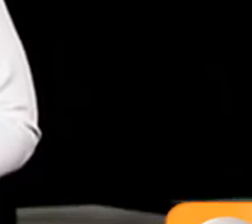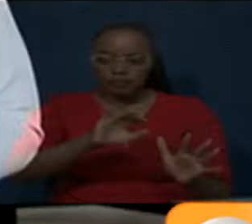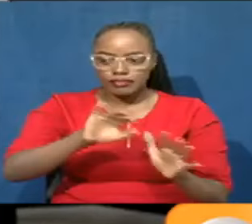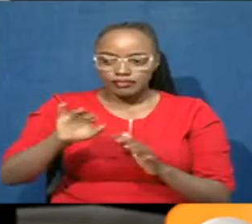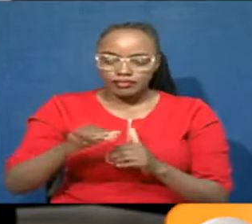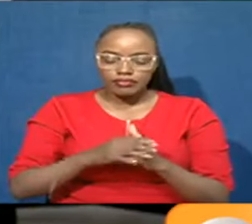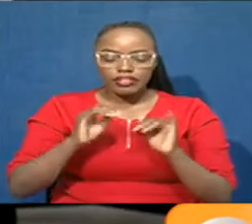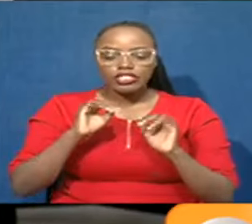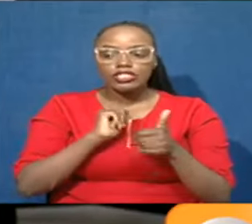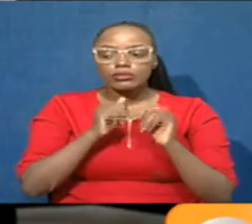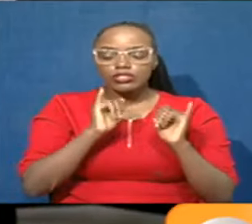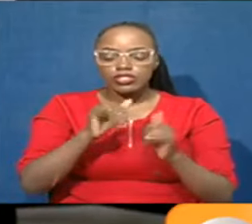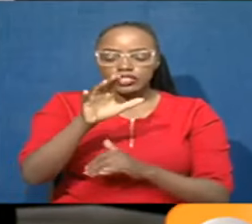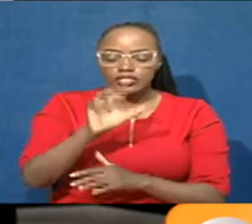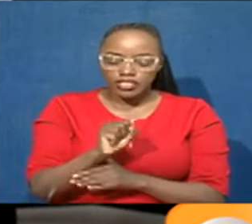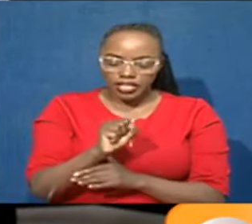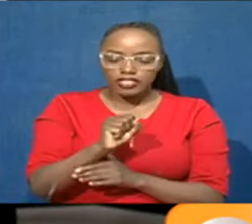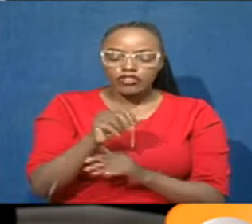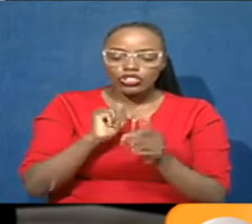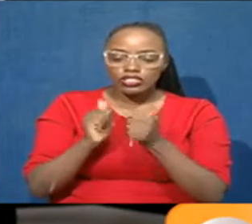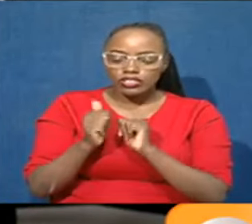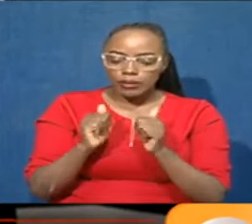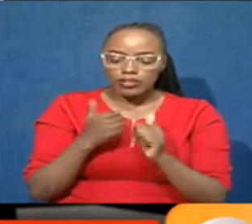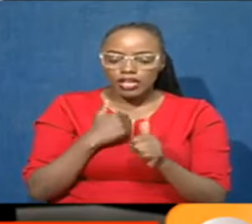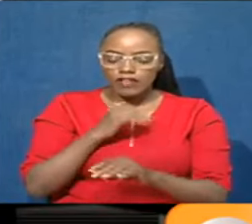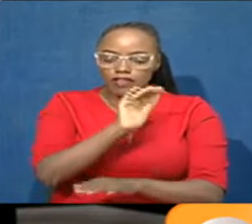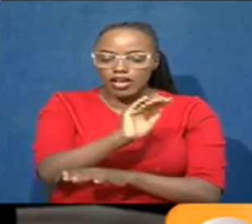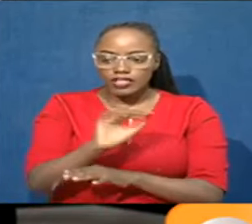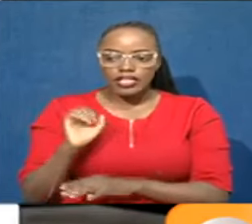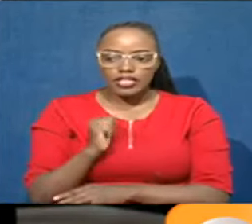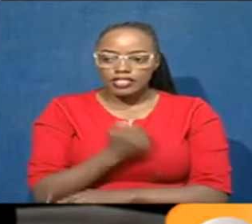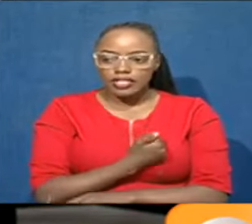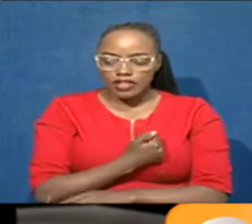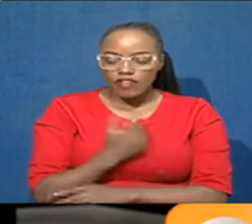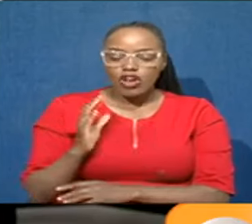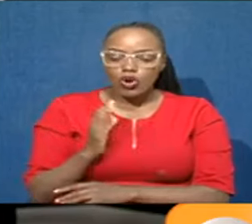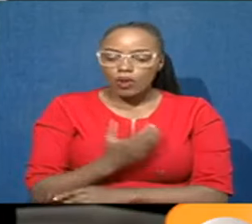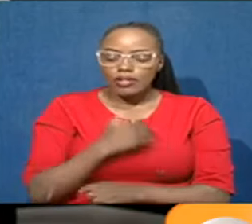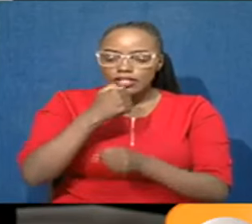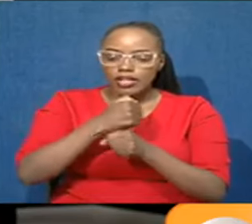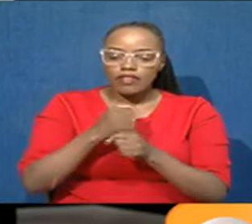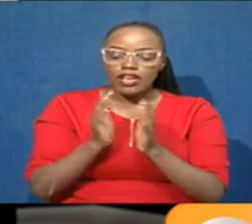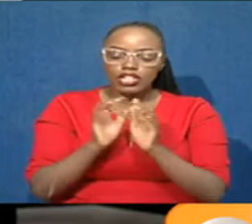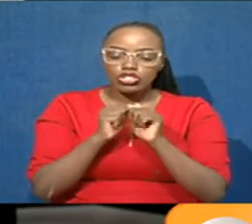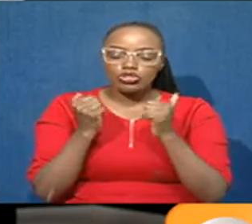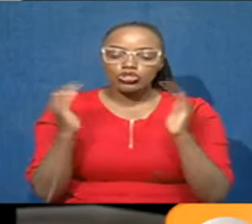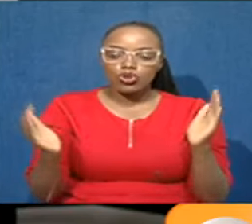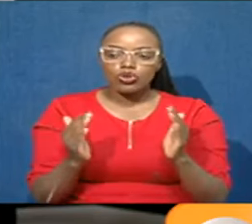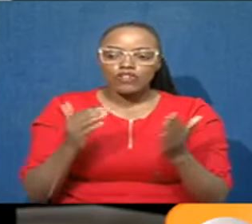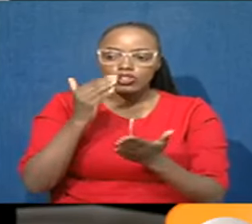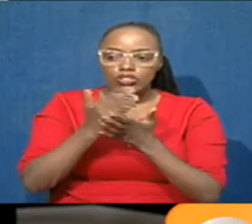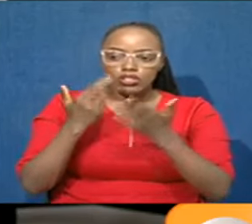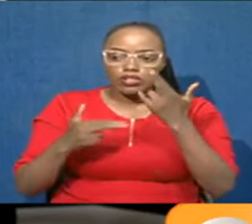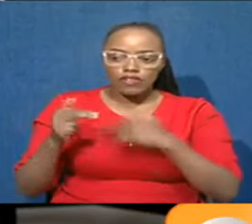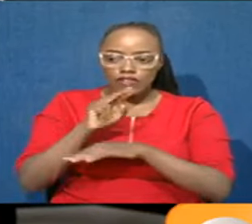Now in sports, Sports Cabinet Secretary Kipchumba Murkomen has pleaded with the Senate Standing Committee on Labour and Social Welfare to pause the review